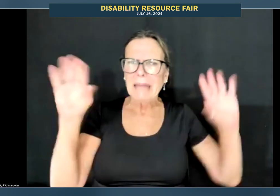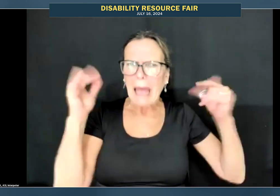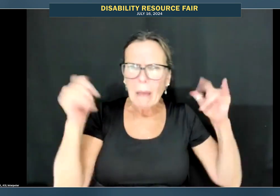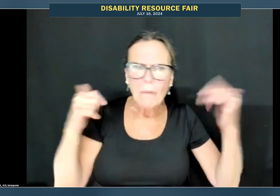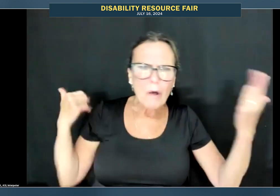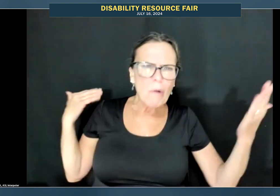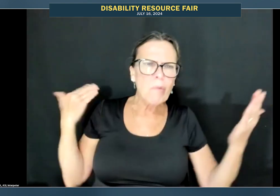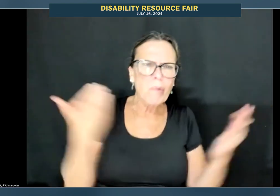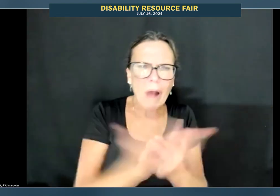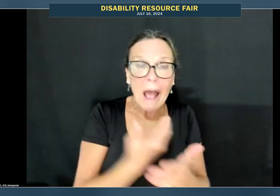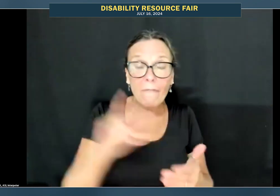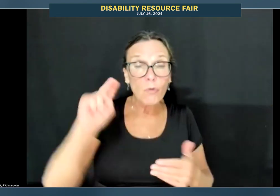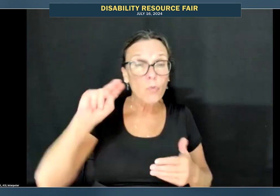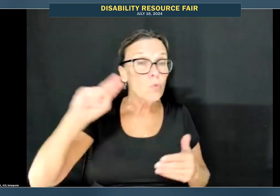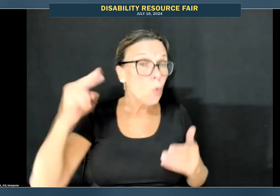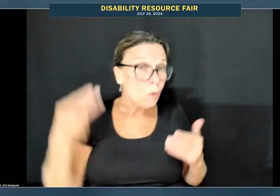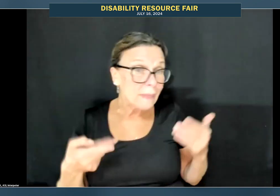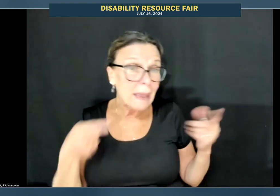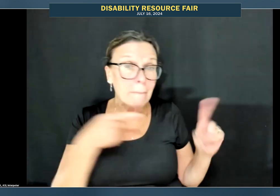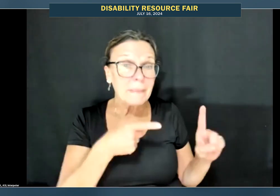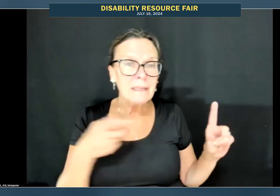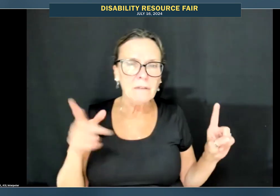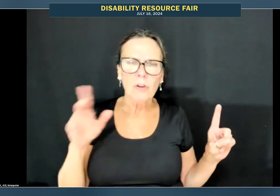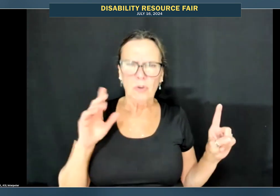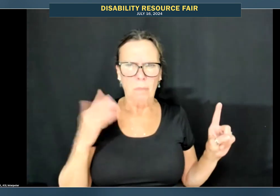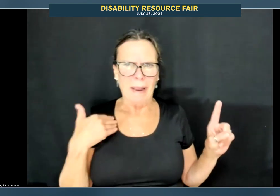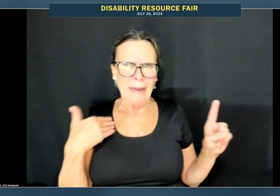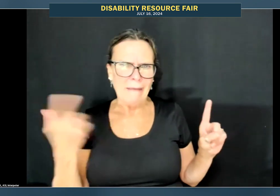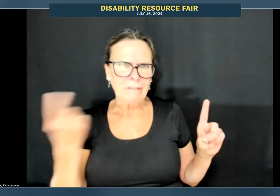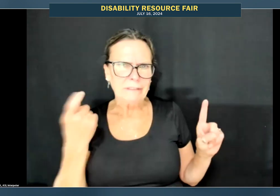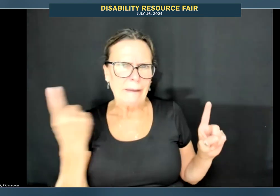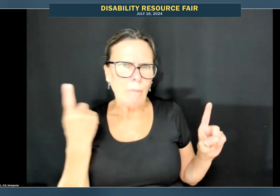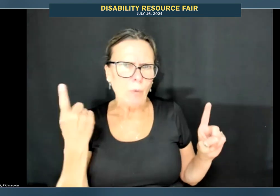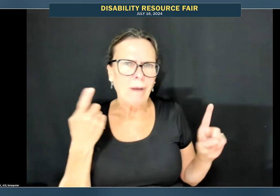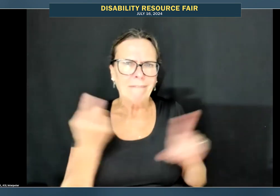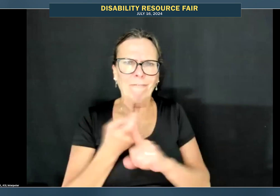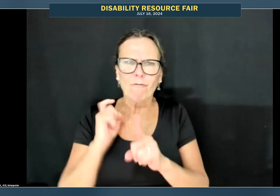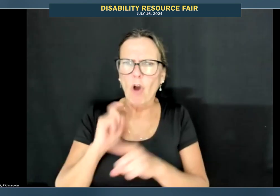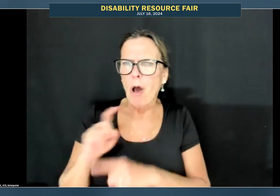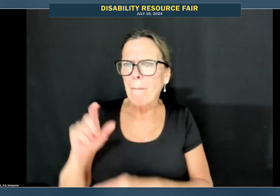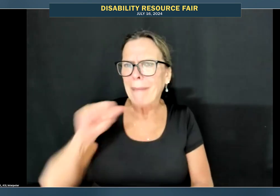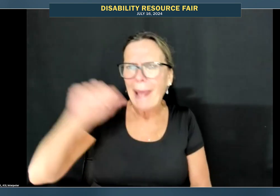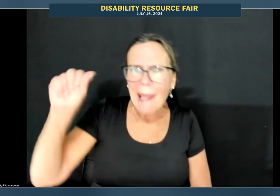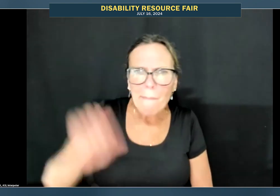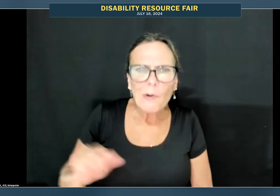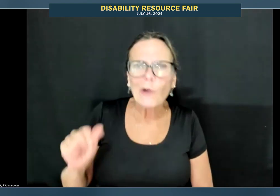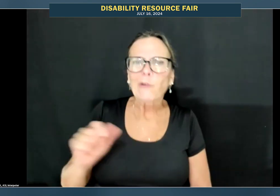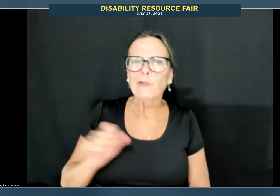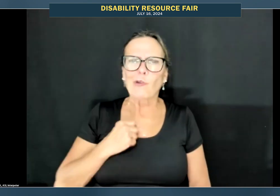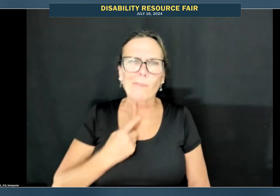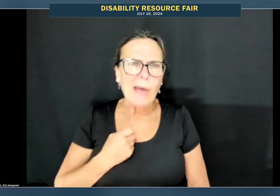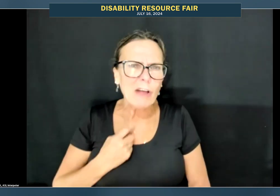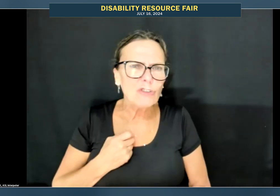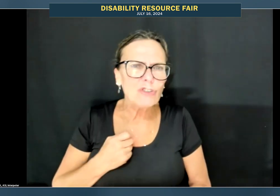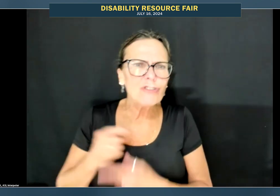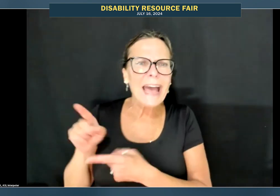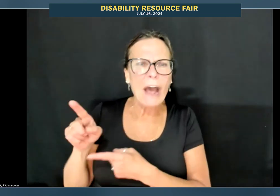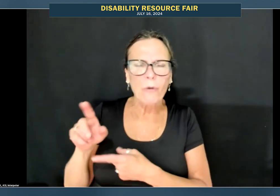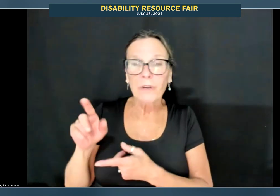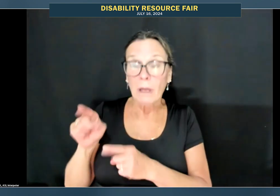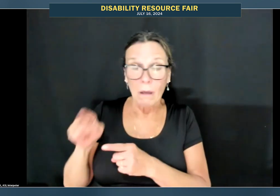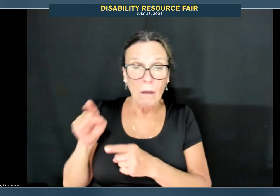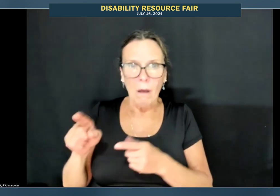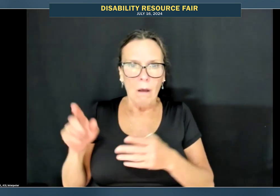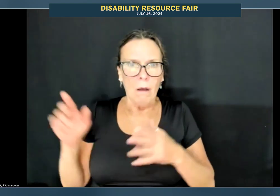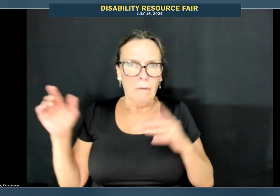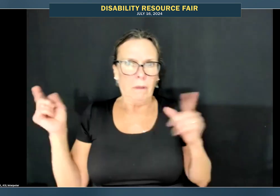in Northampton. You might have an ambulance come in from East Hampton or from Amherst or from Belchertown if everyone's tied up. You never know who's coming in.